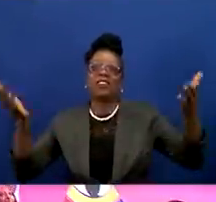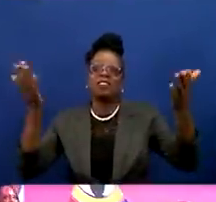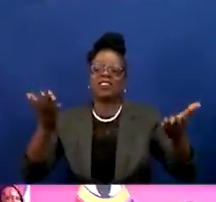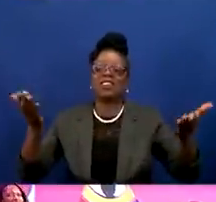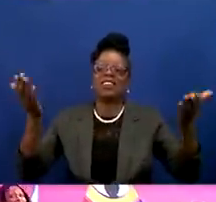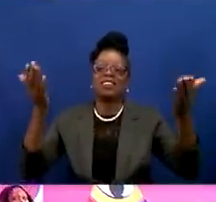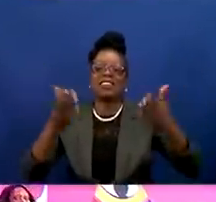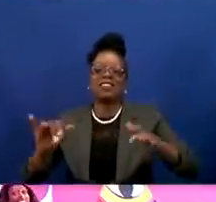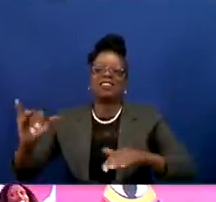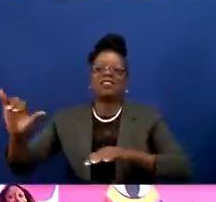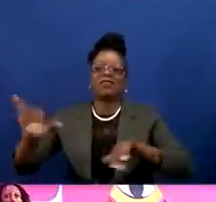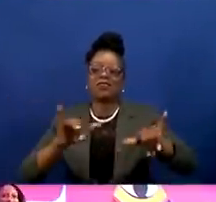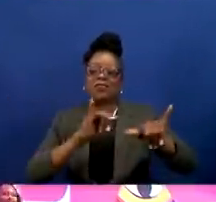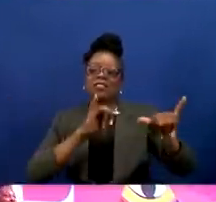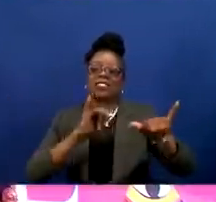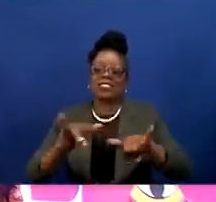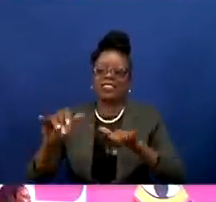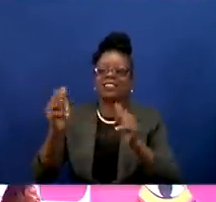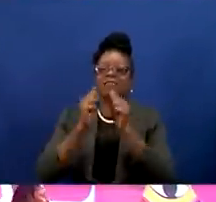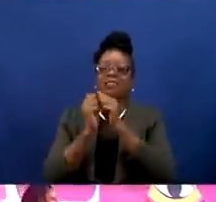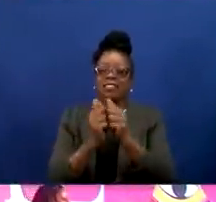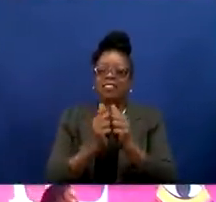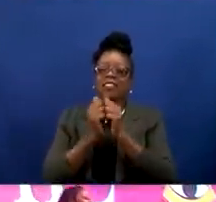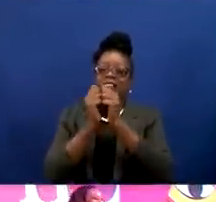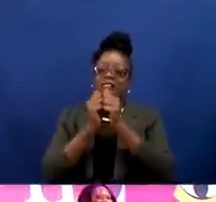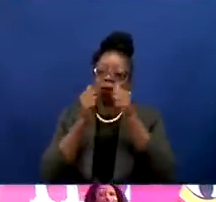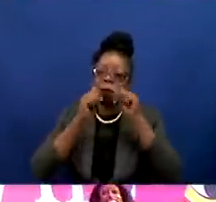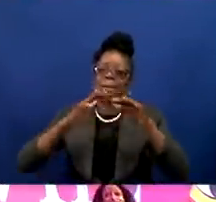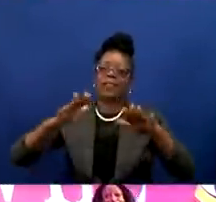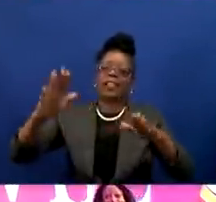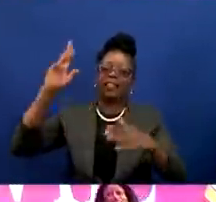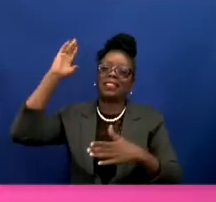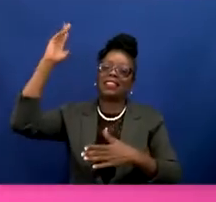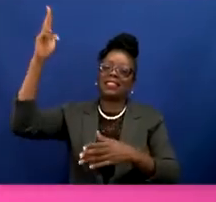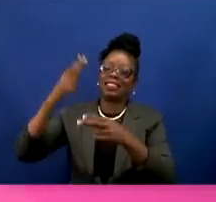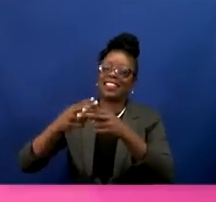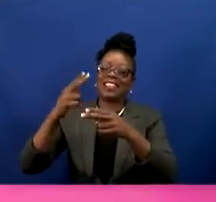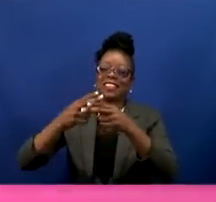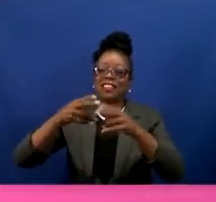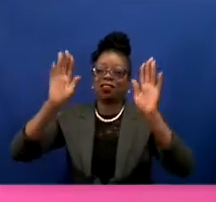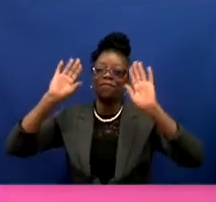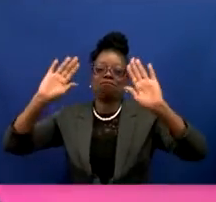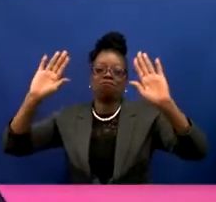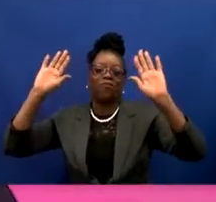God. Oh, we magnify you.